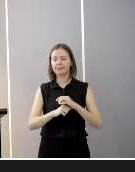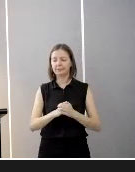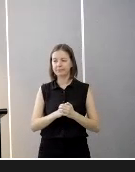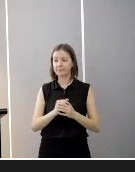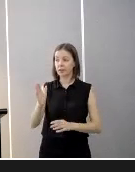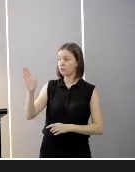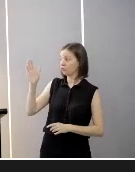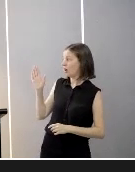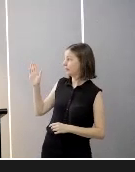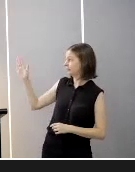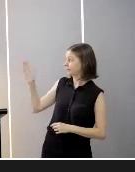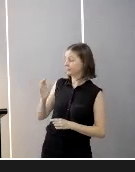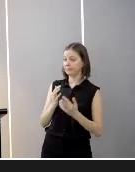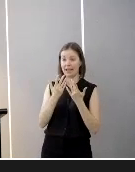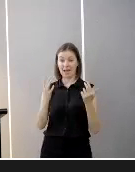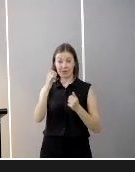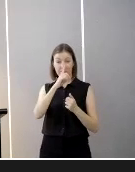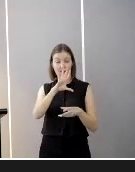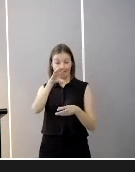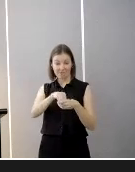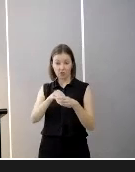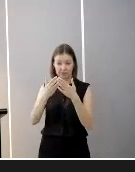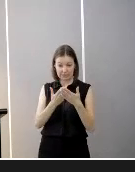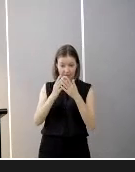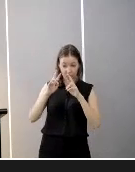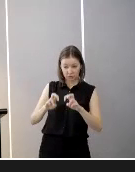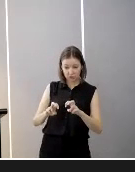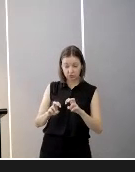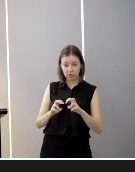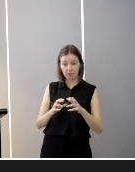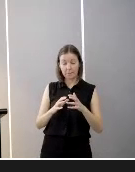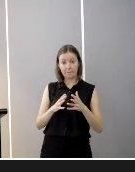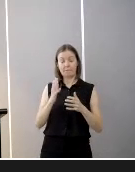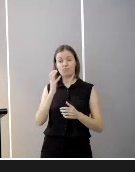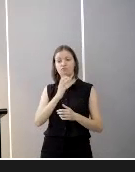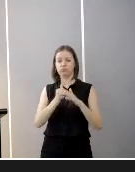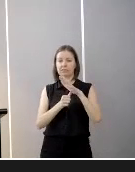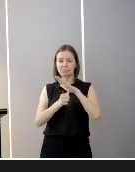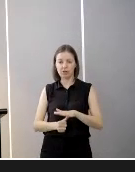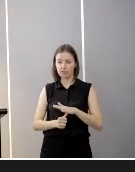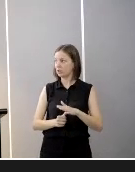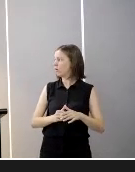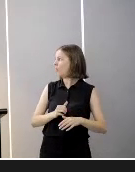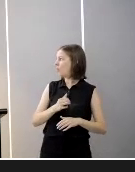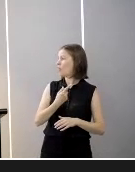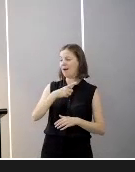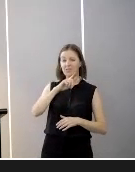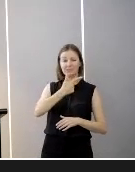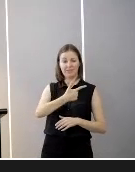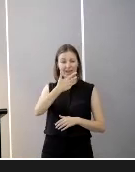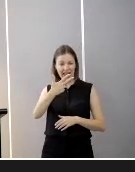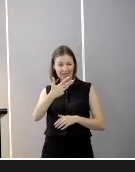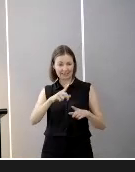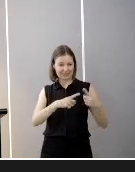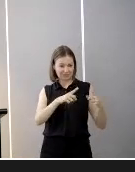many people are in these studies. So say for major depression, we've been able to find 178 genetic variants, but this